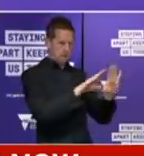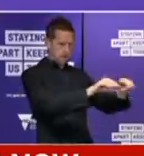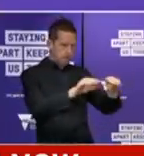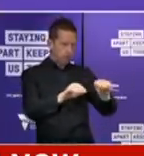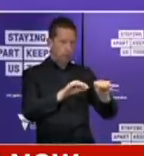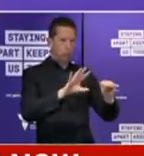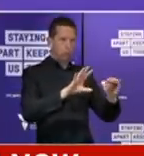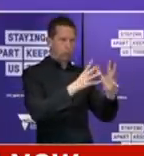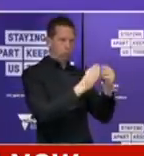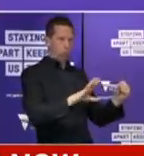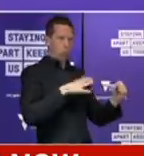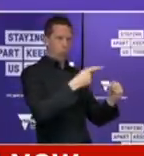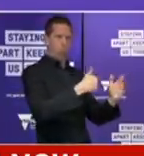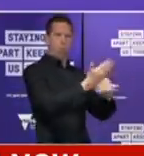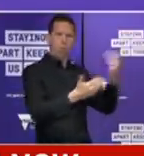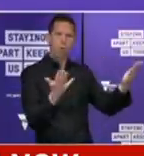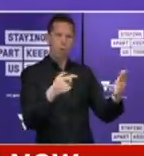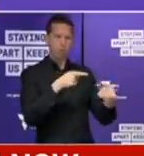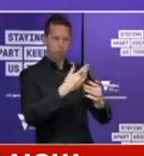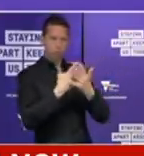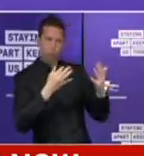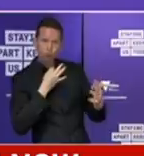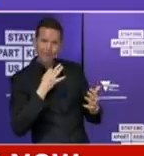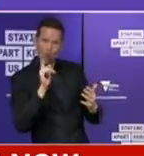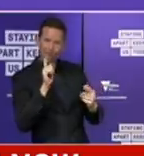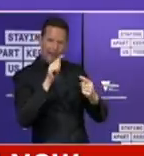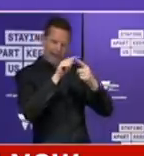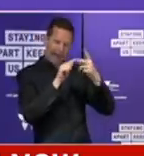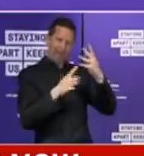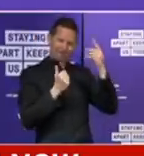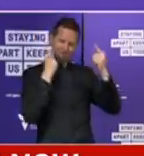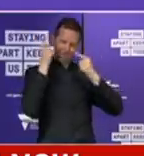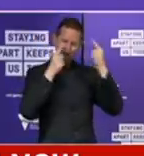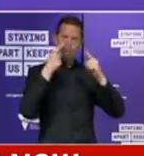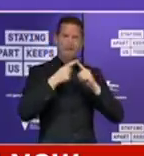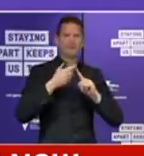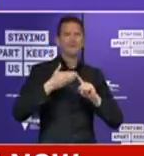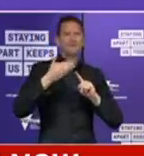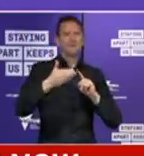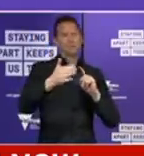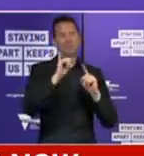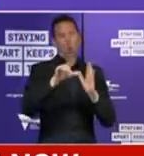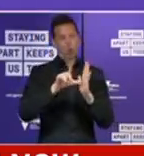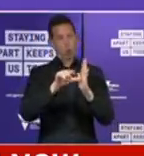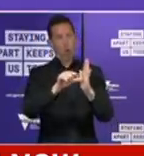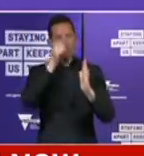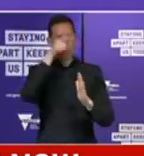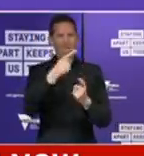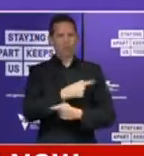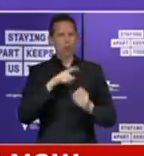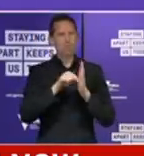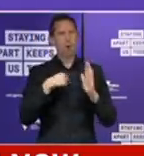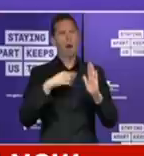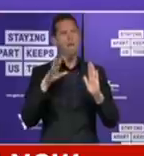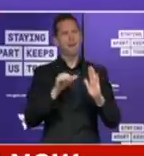that needs to be part of it. And then, of course, the passage of time is frustratingly very, very important, because we know this thing, part of its